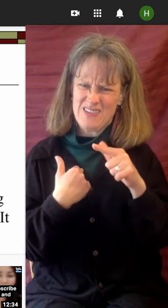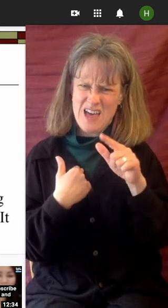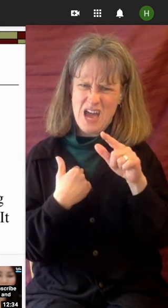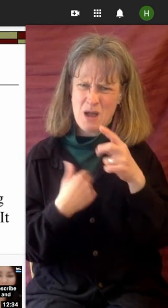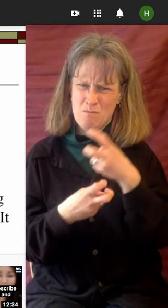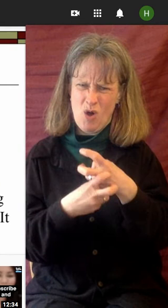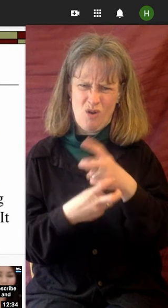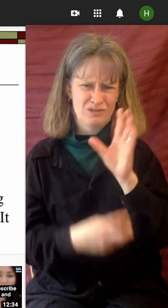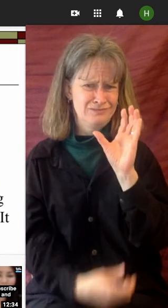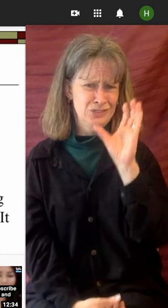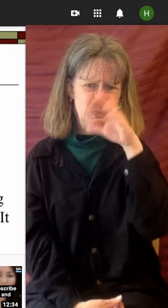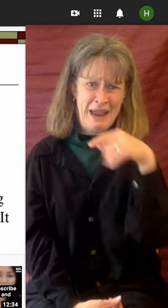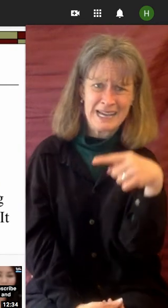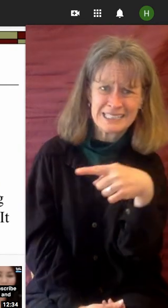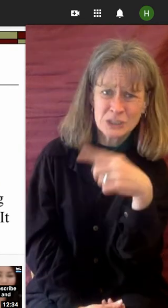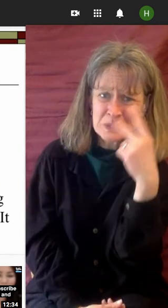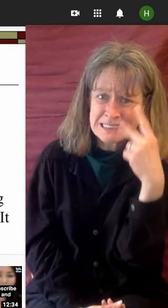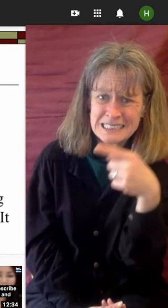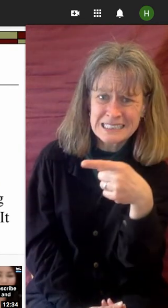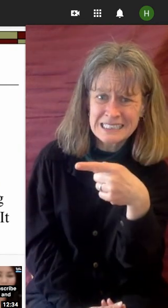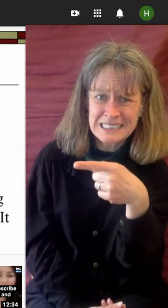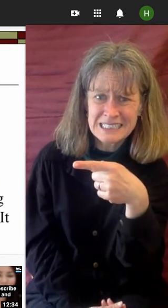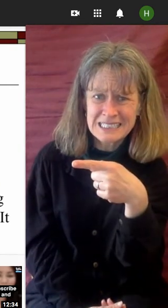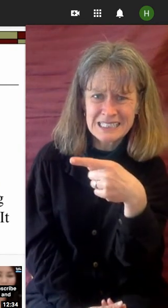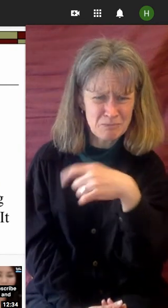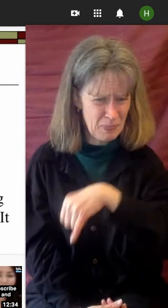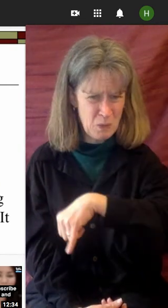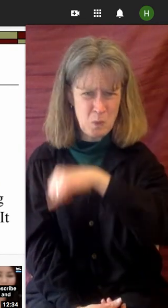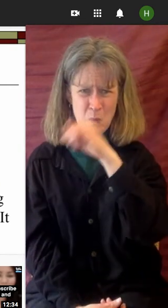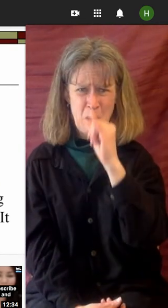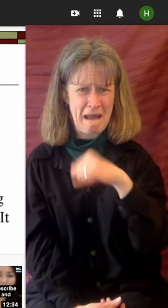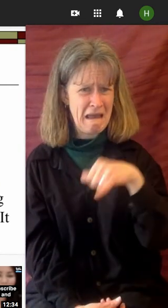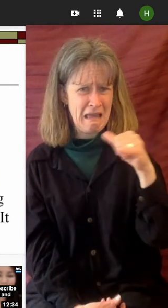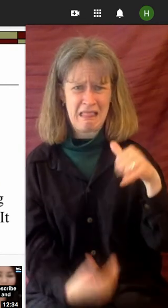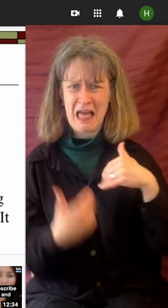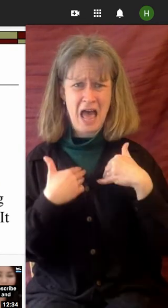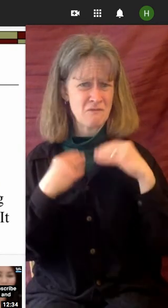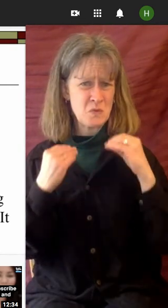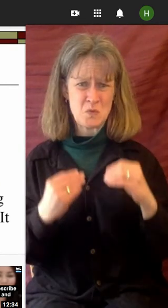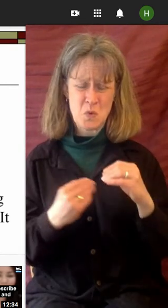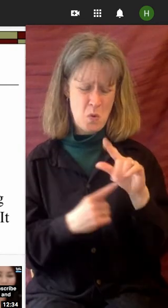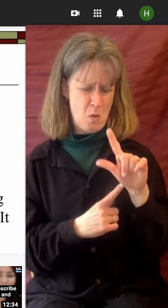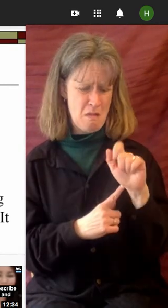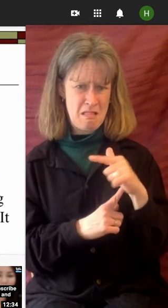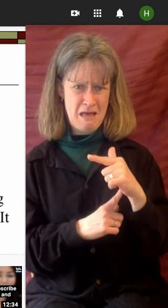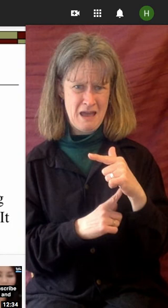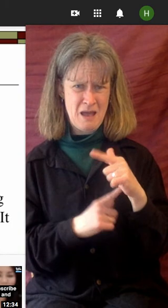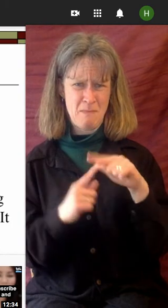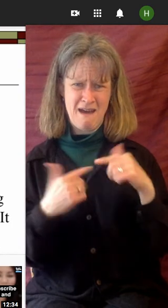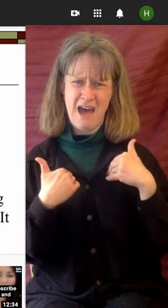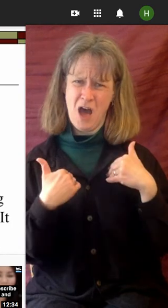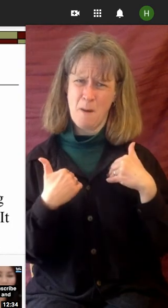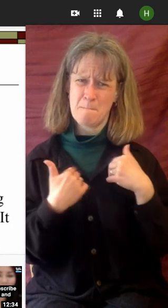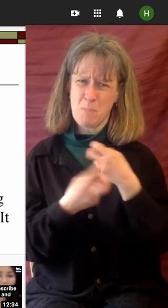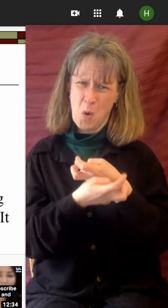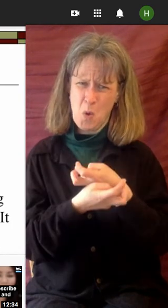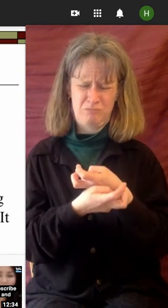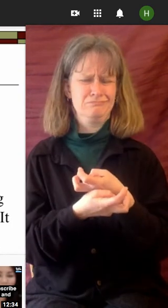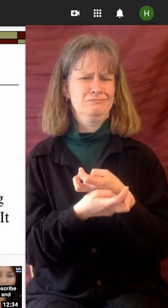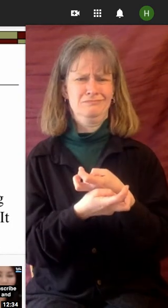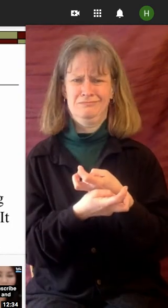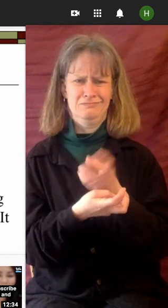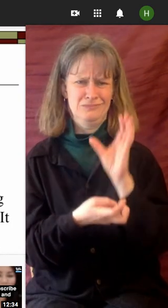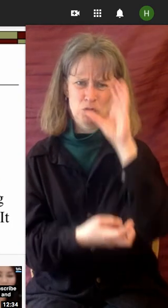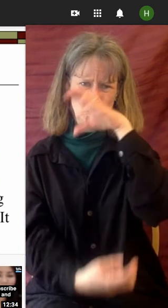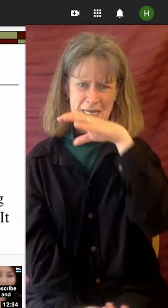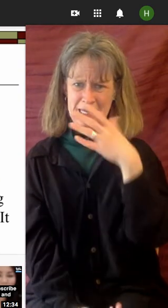strange because they do not have legs, but it shows that their ancestor,